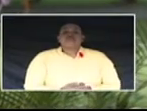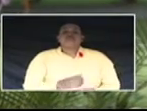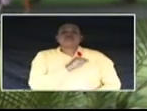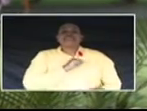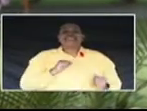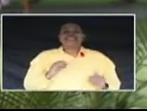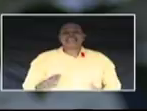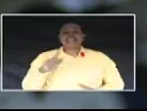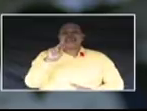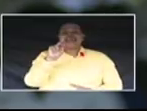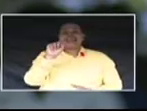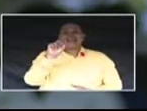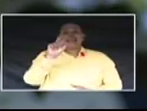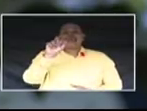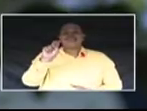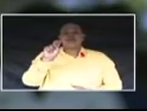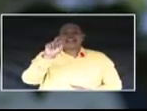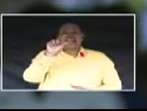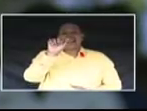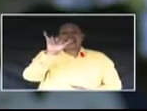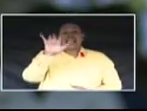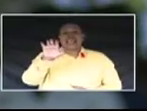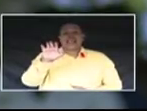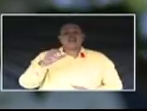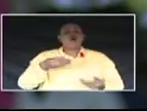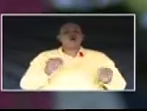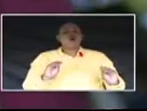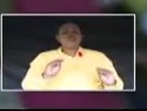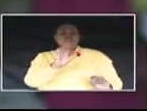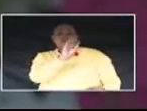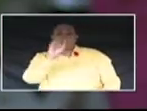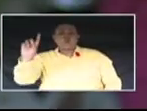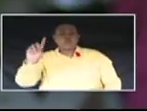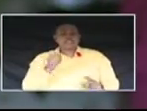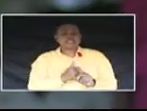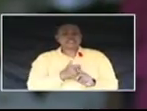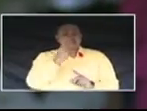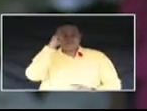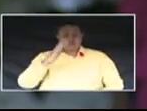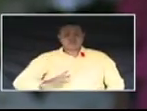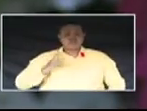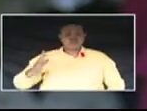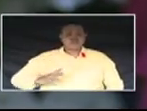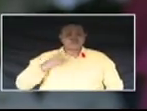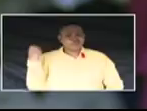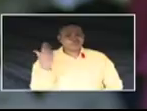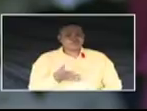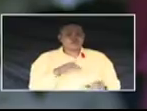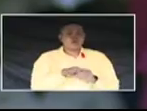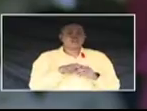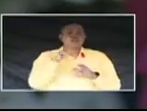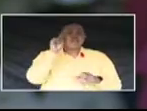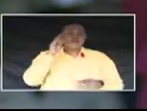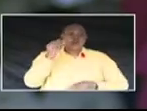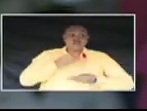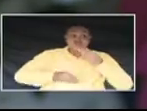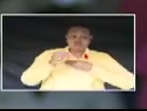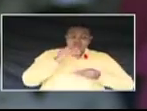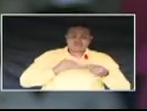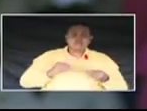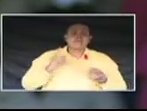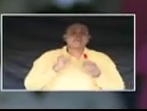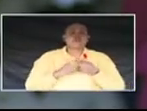Senator Cavan Anthony Gale, Officer of the Order of Distinction, for outstanding contribution to the trade union movement and the